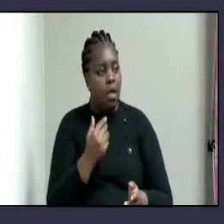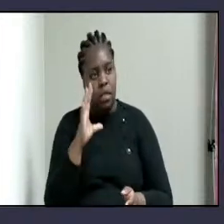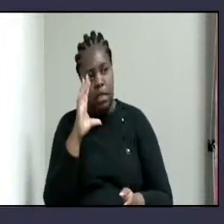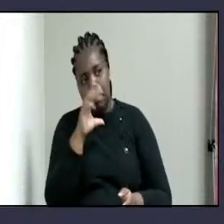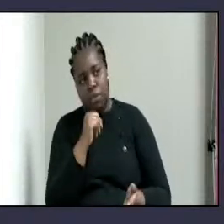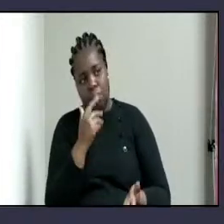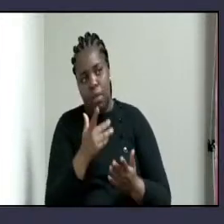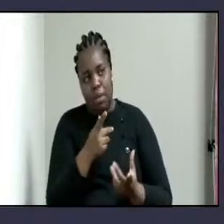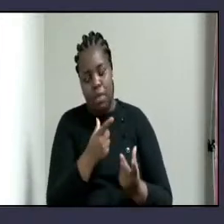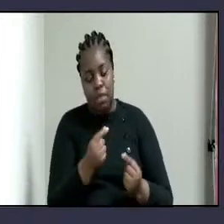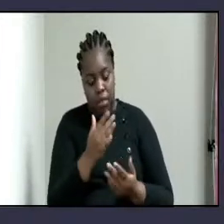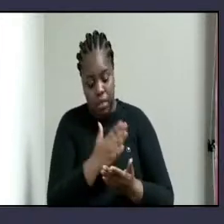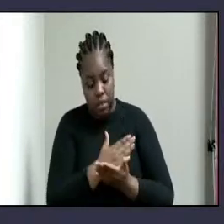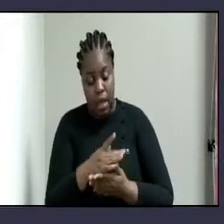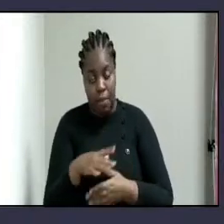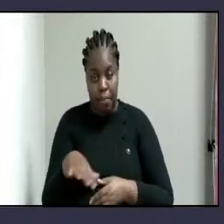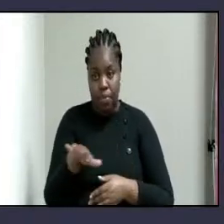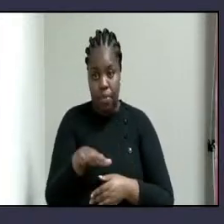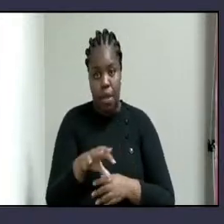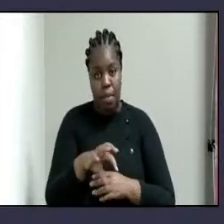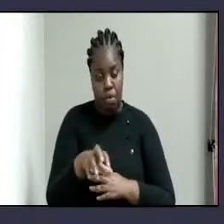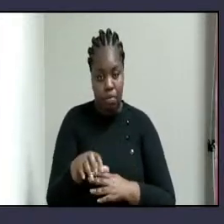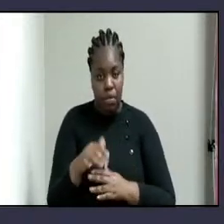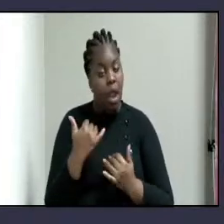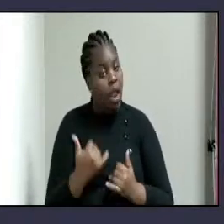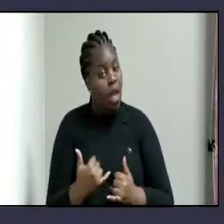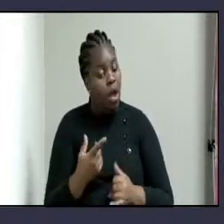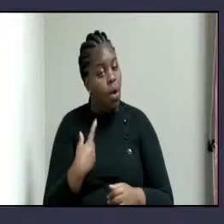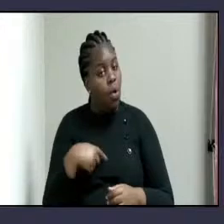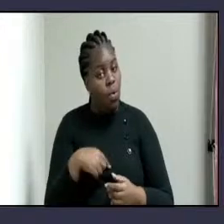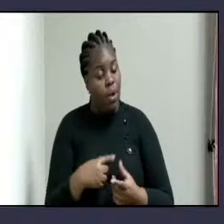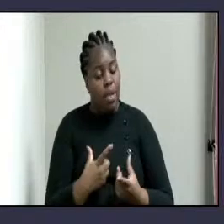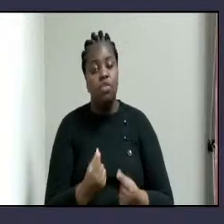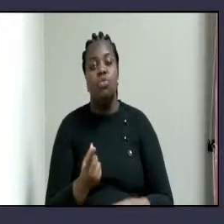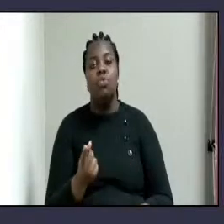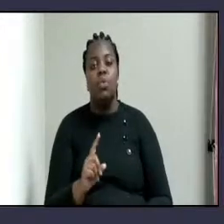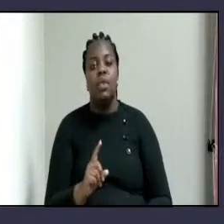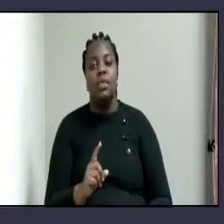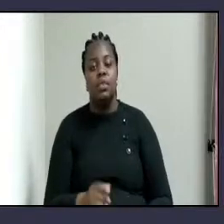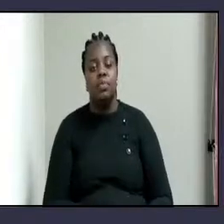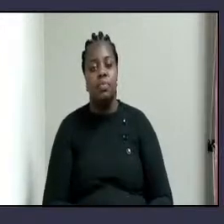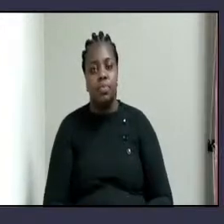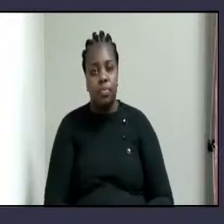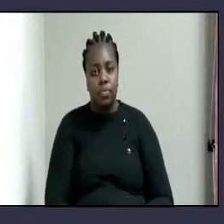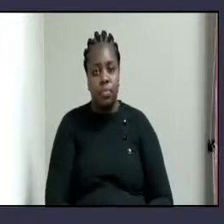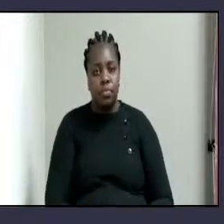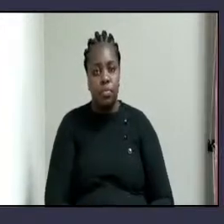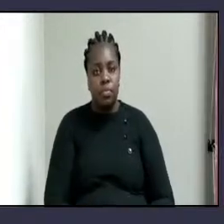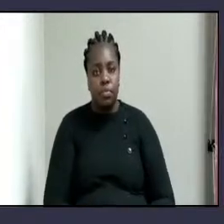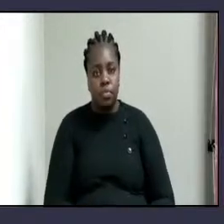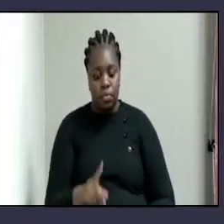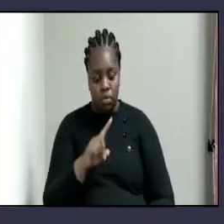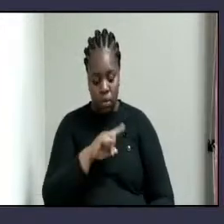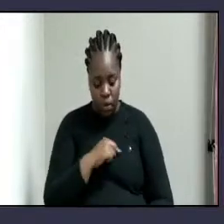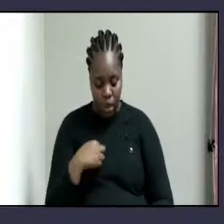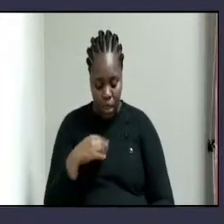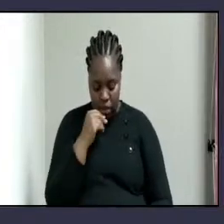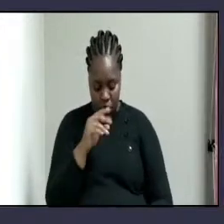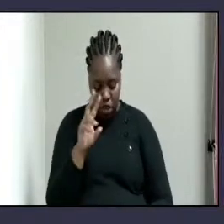maybe they are taking place in some of these provinces. Now, what should be done in that regard? Hence, I talked about the issue of